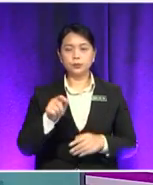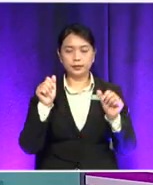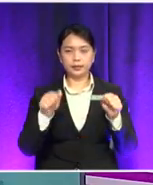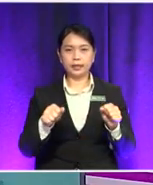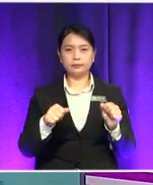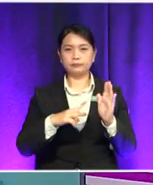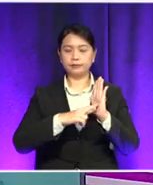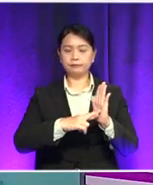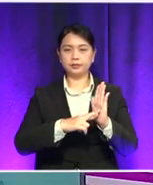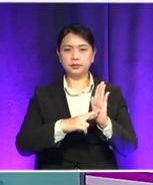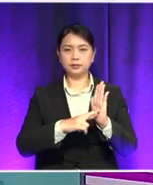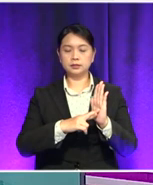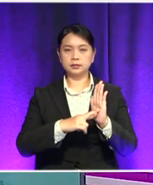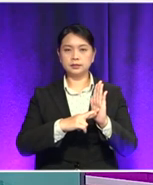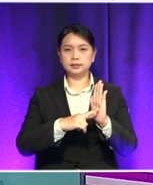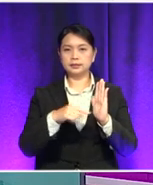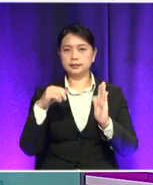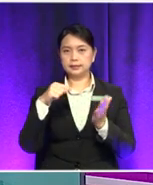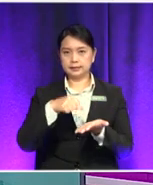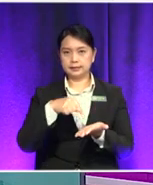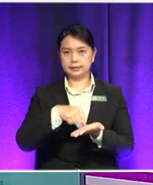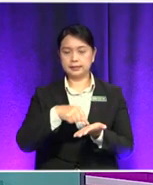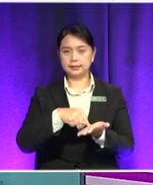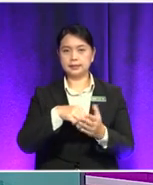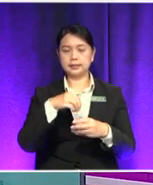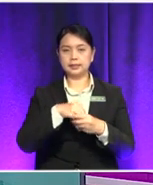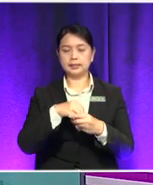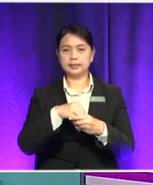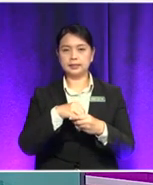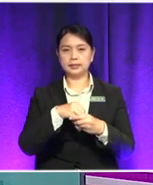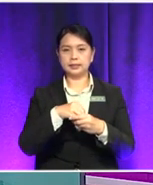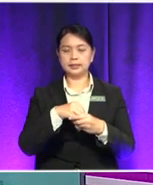article from our textbook, Full Blast,